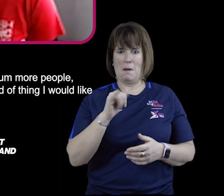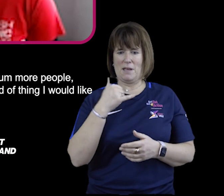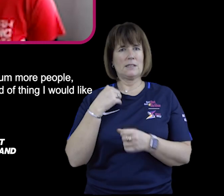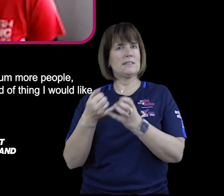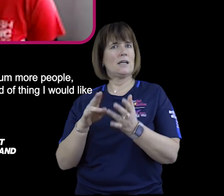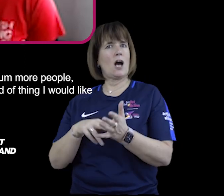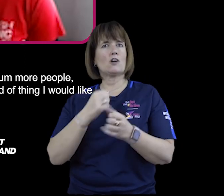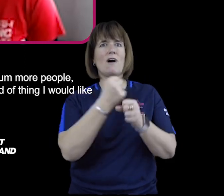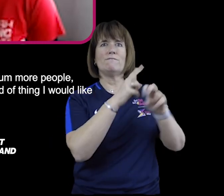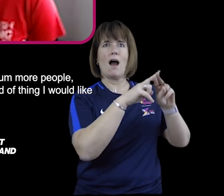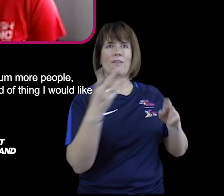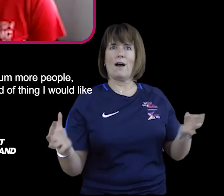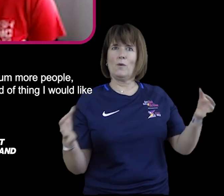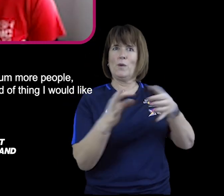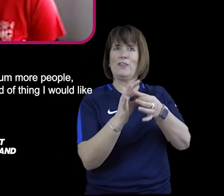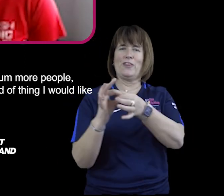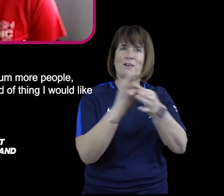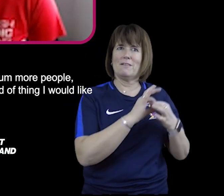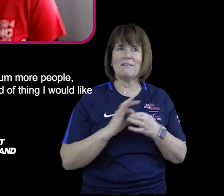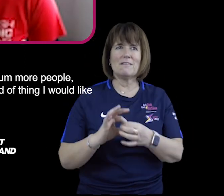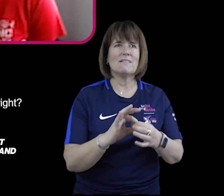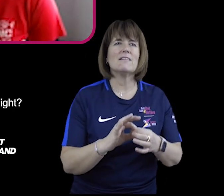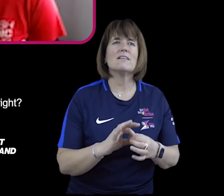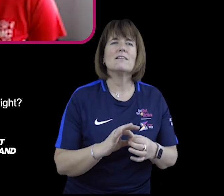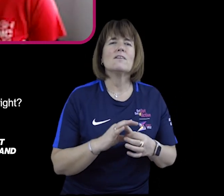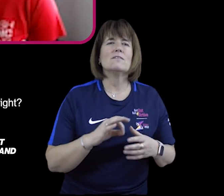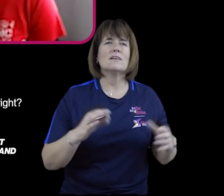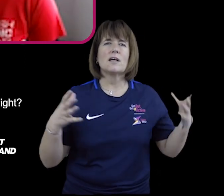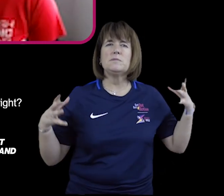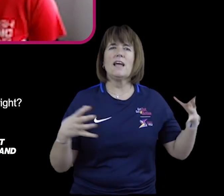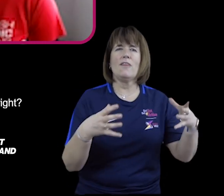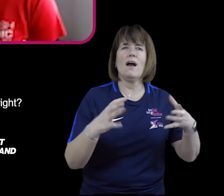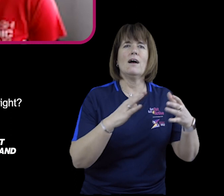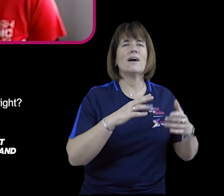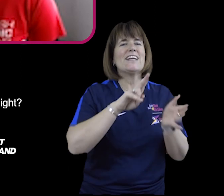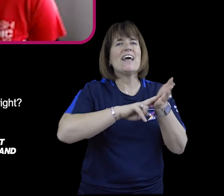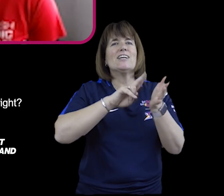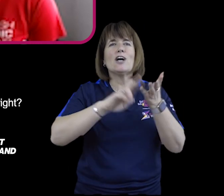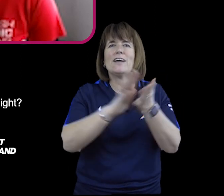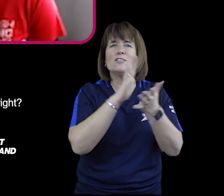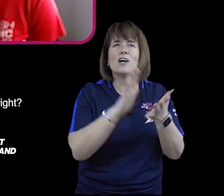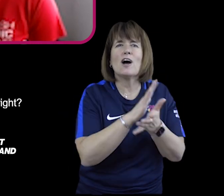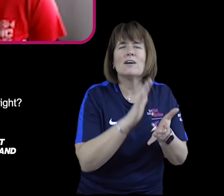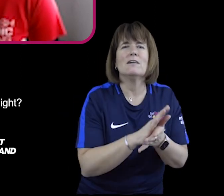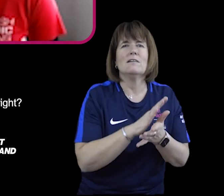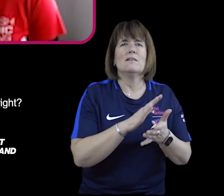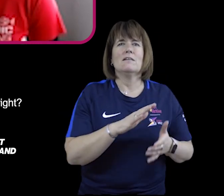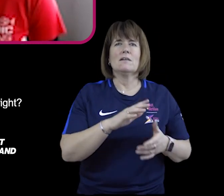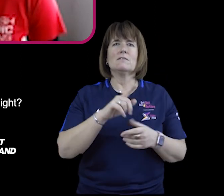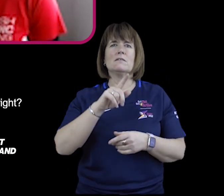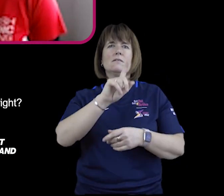or my son might want to do it with his granddad. It's a great way of coming together,